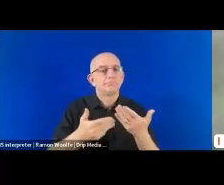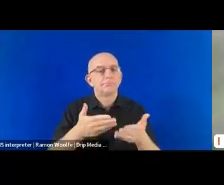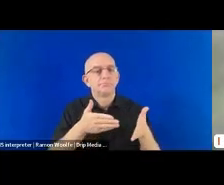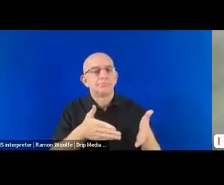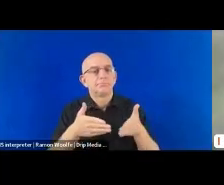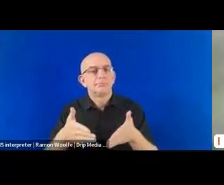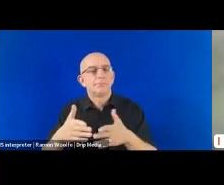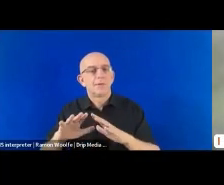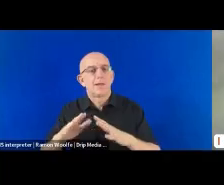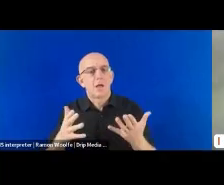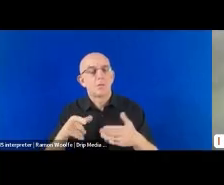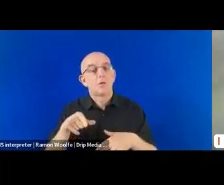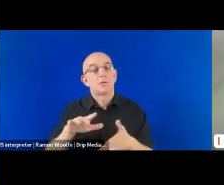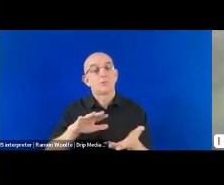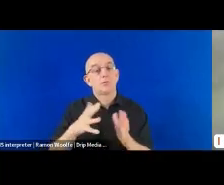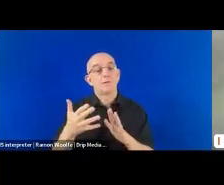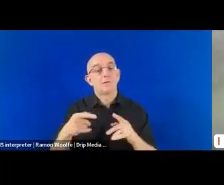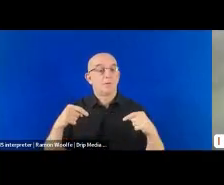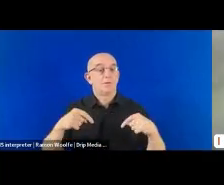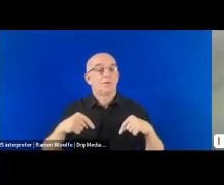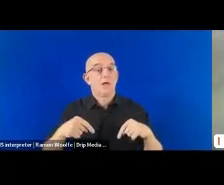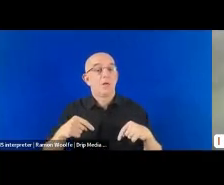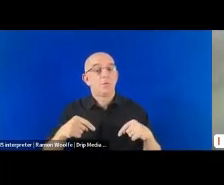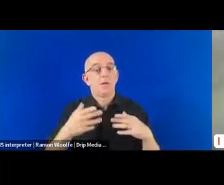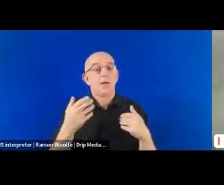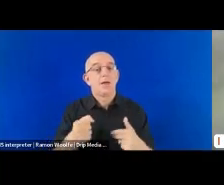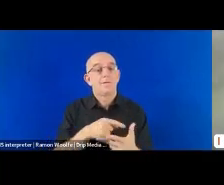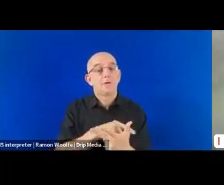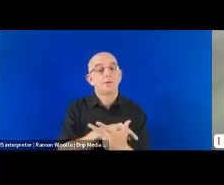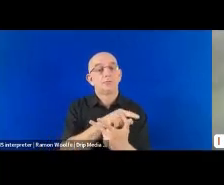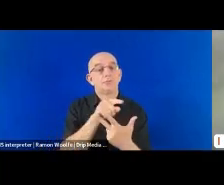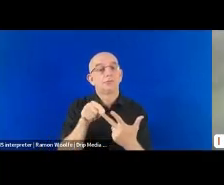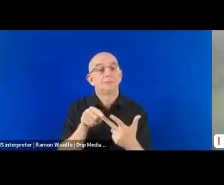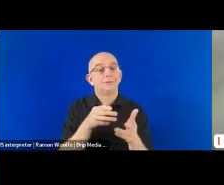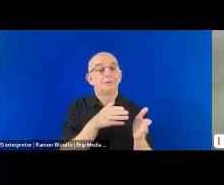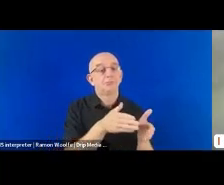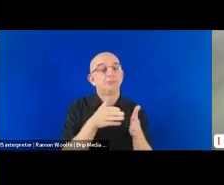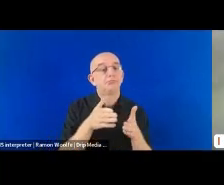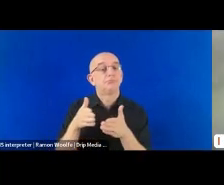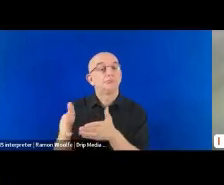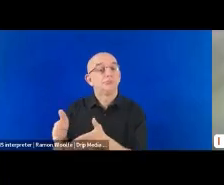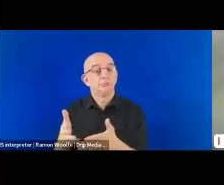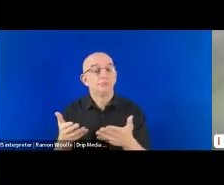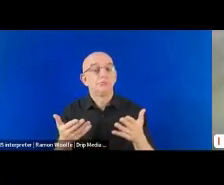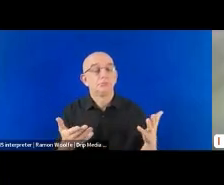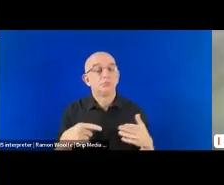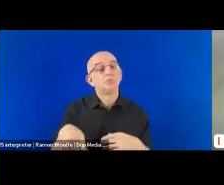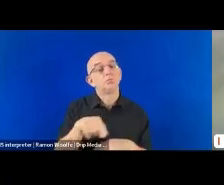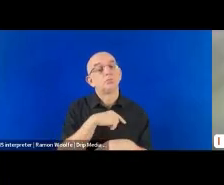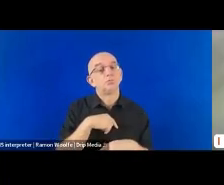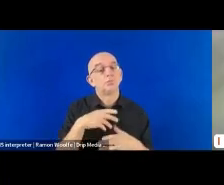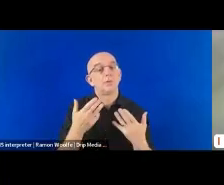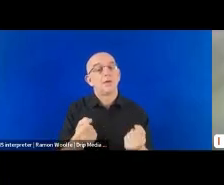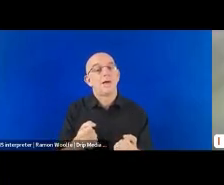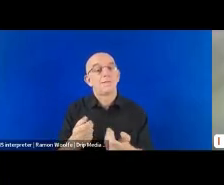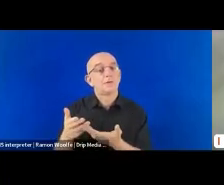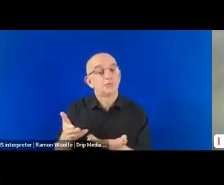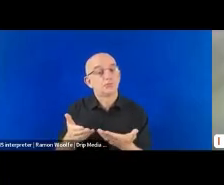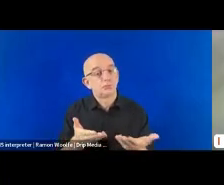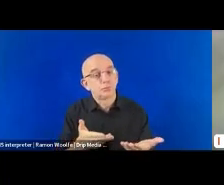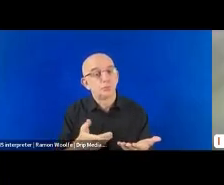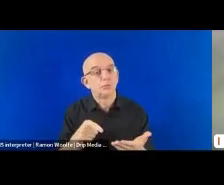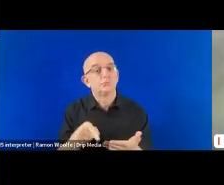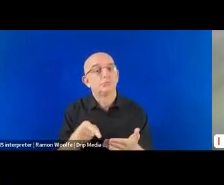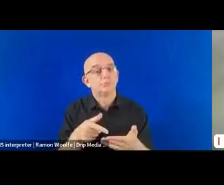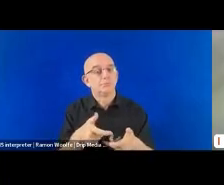have a full introductory package, which focuses on building blocks of social protection. We have a